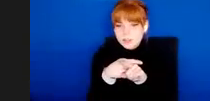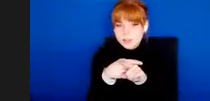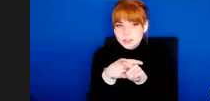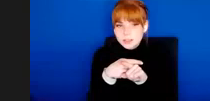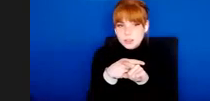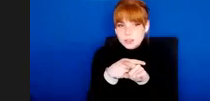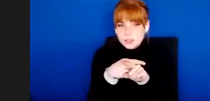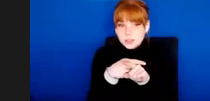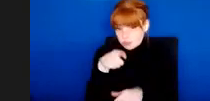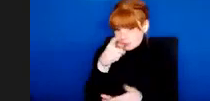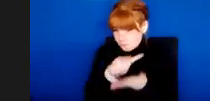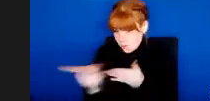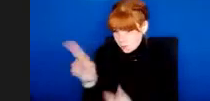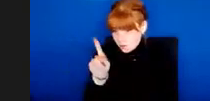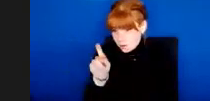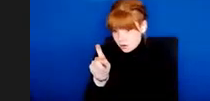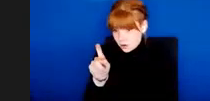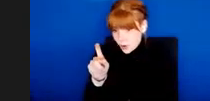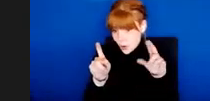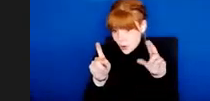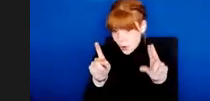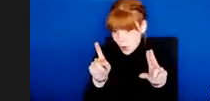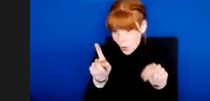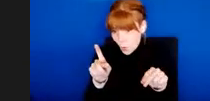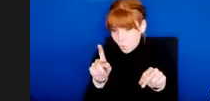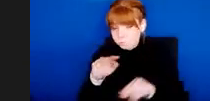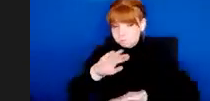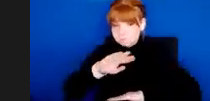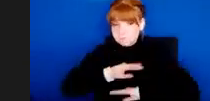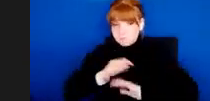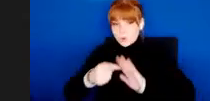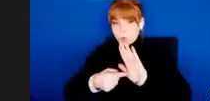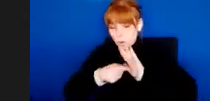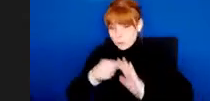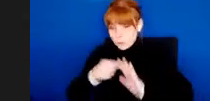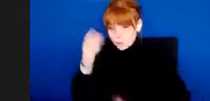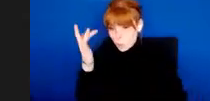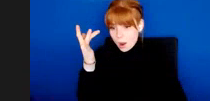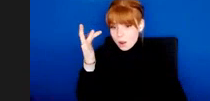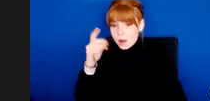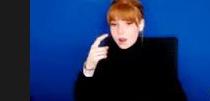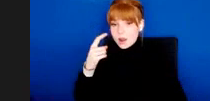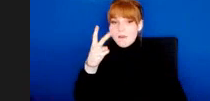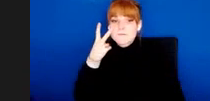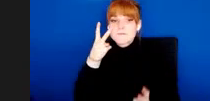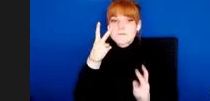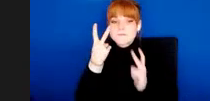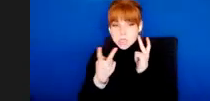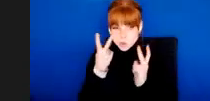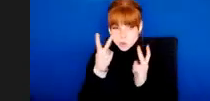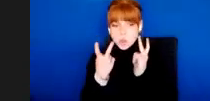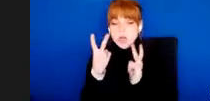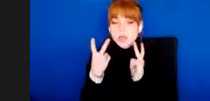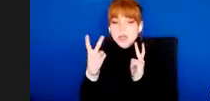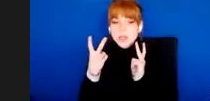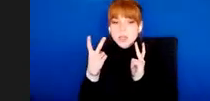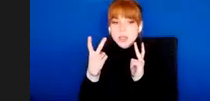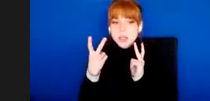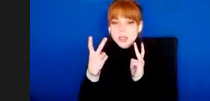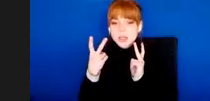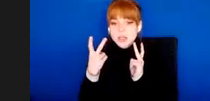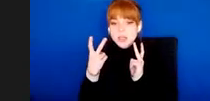be a failure though? No, that would fulfill the requirements, because visually, my visual indication that something is in a hover state is